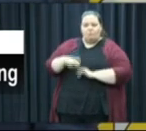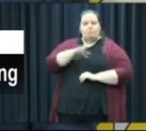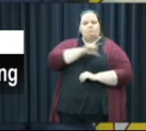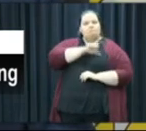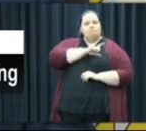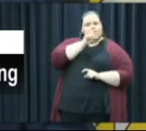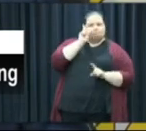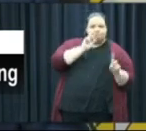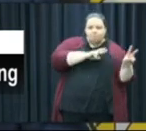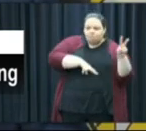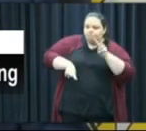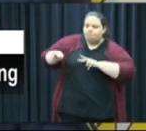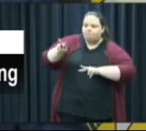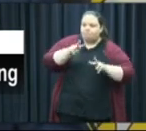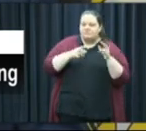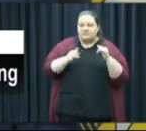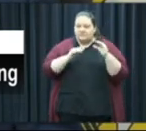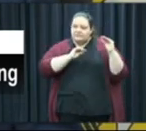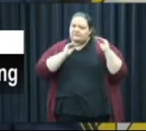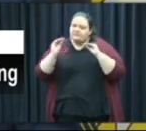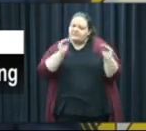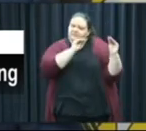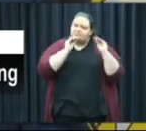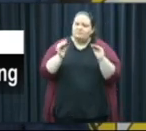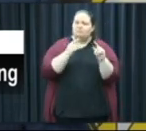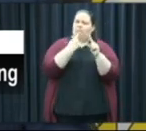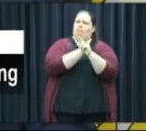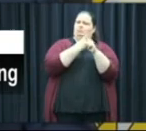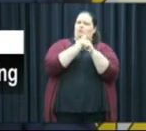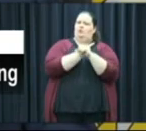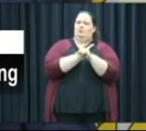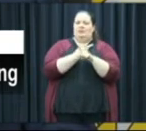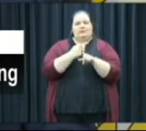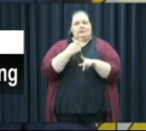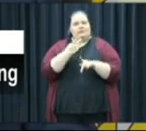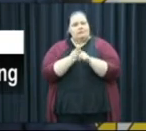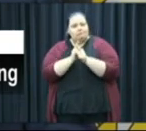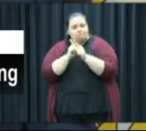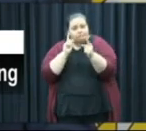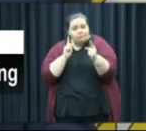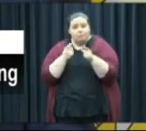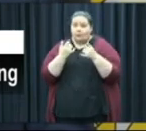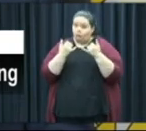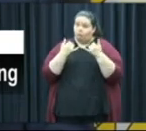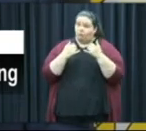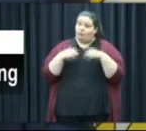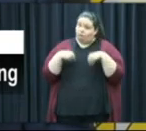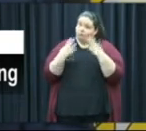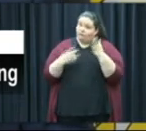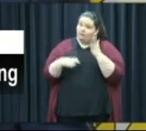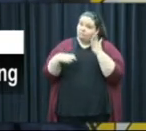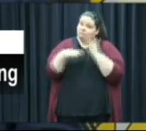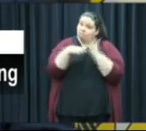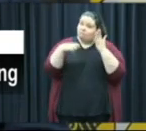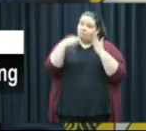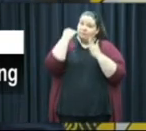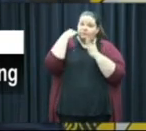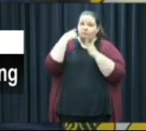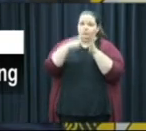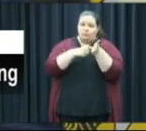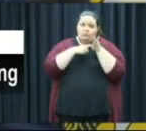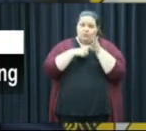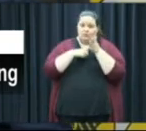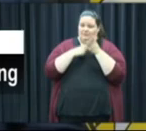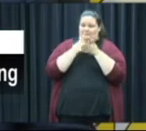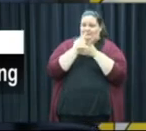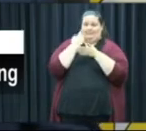officers are still focusing on educating the public whenever possible, but tickets are being issued when necessary. In the past